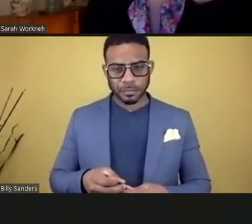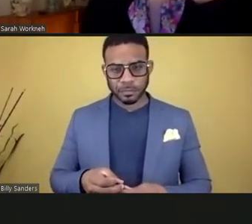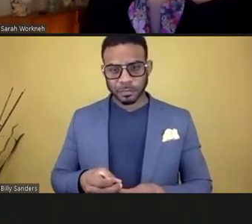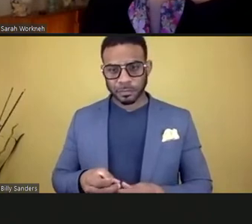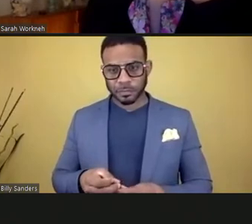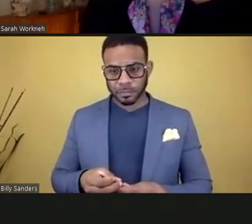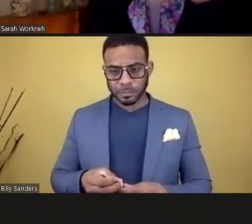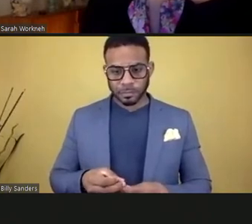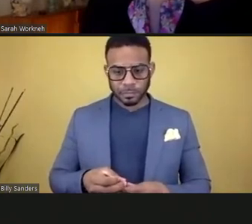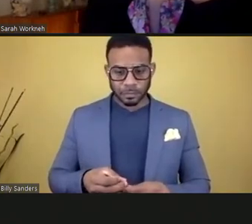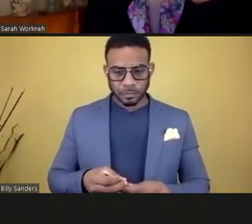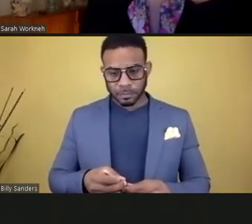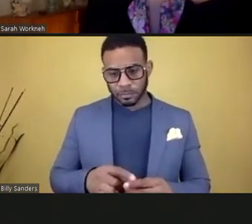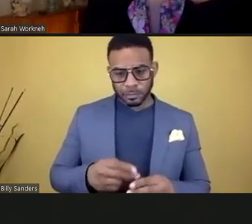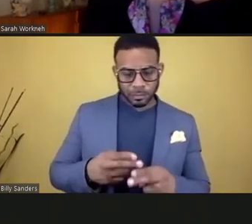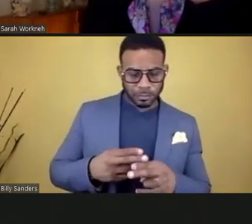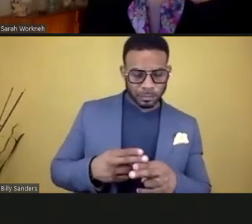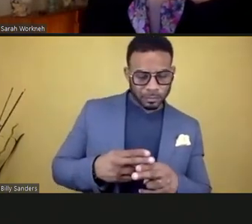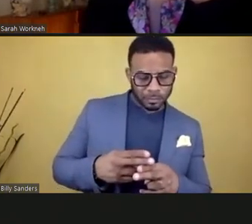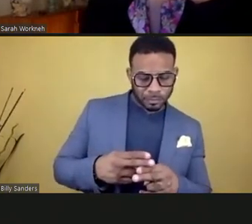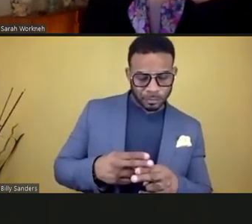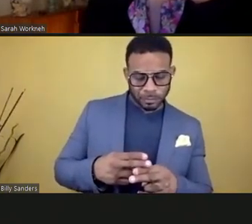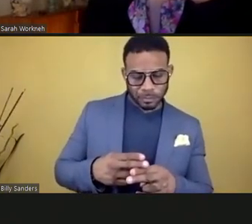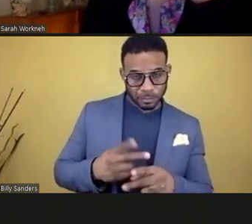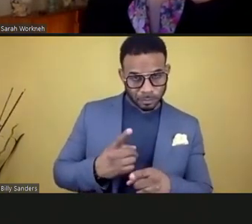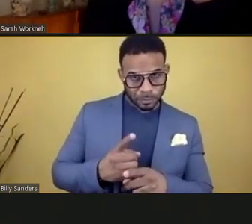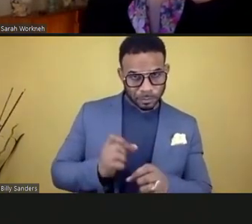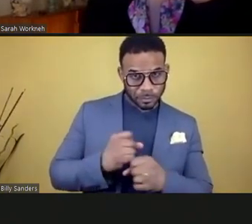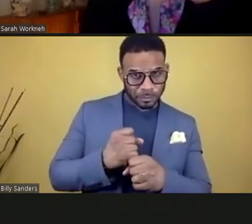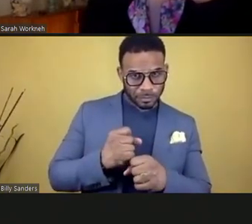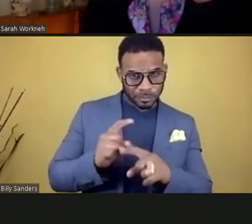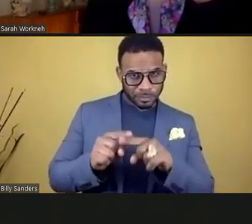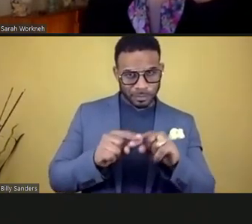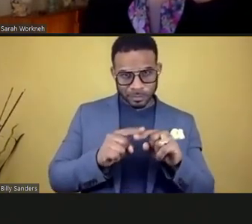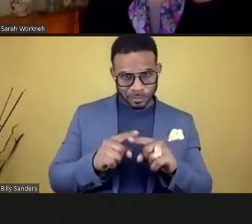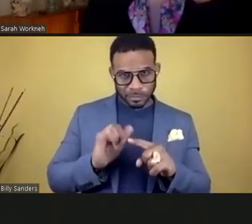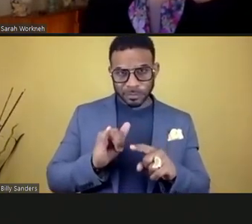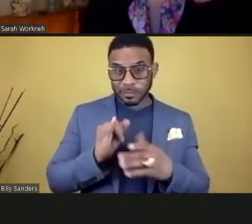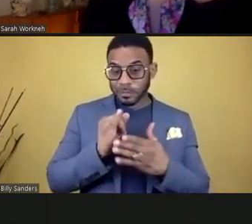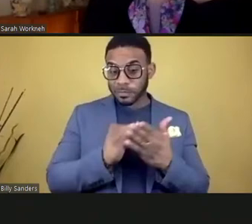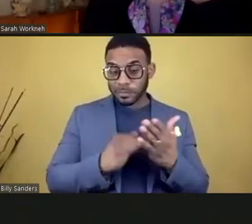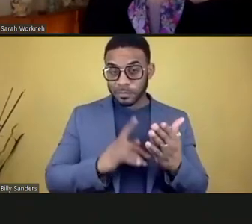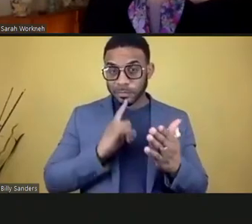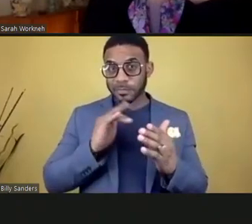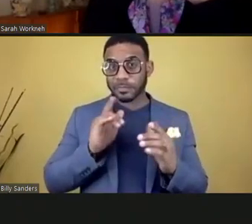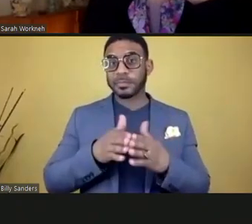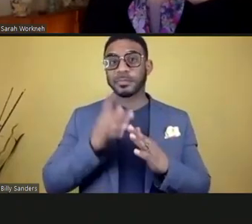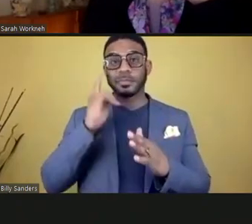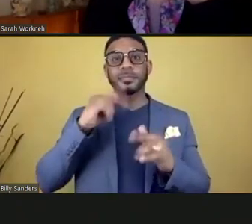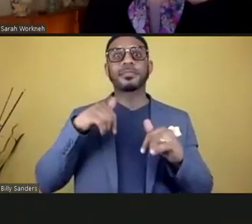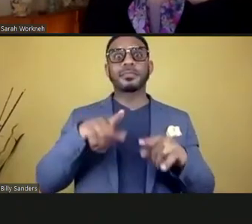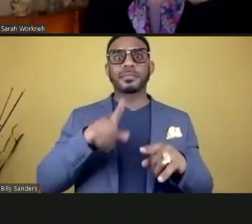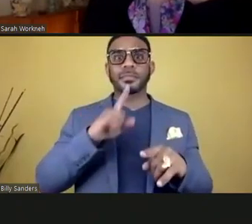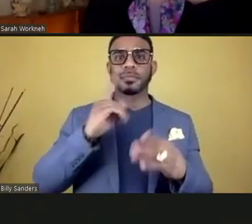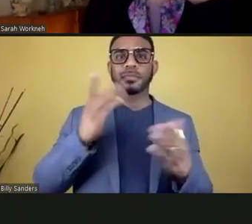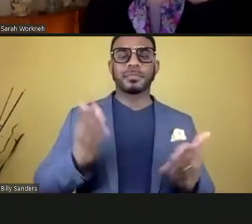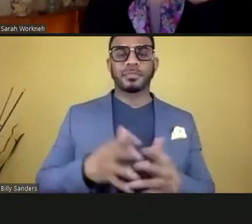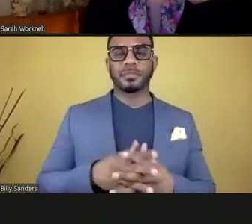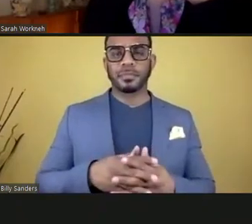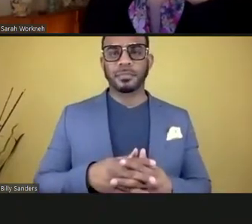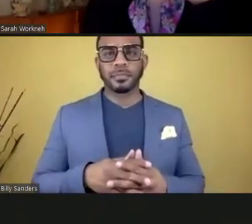to temporarily, right, create these conditions that the artist is asking for while they are present.